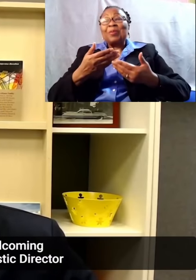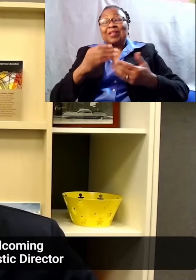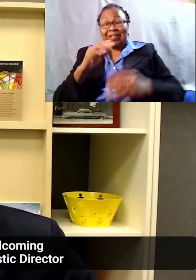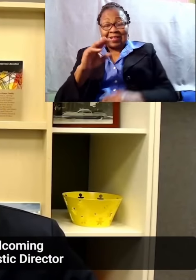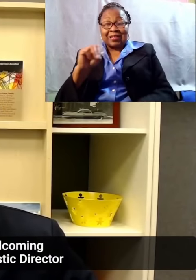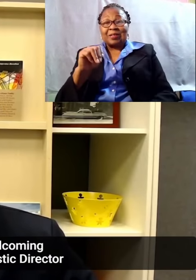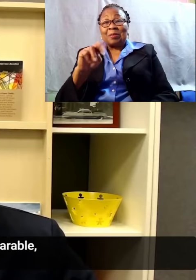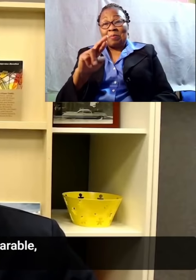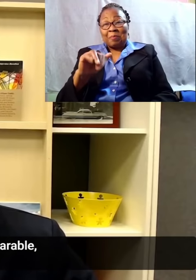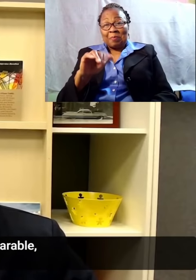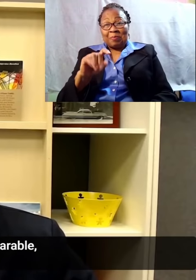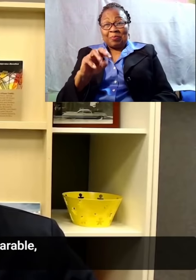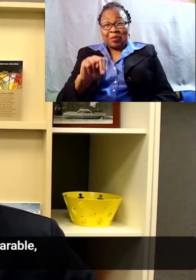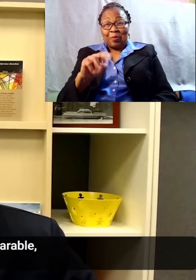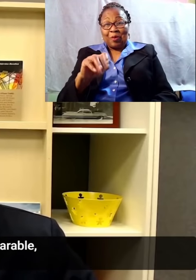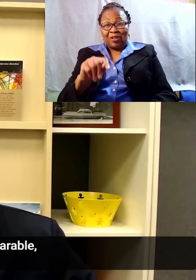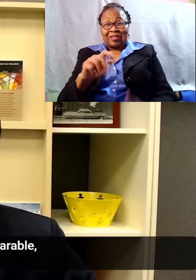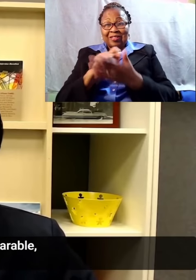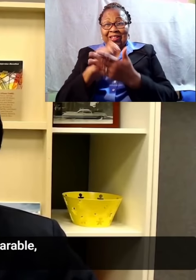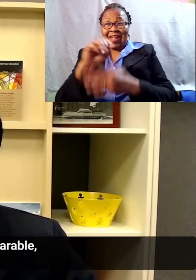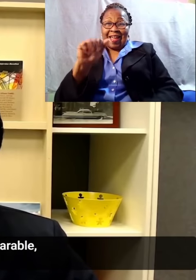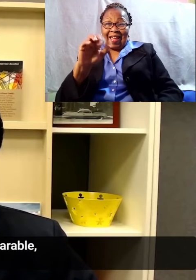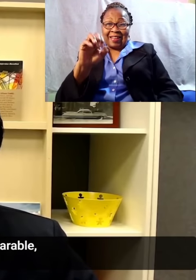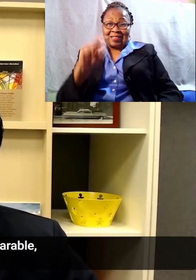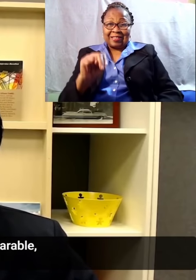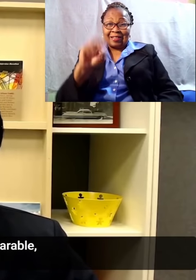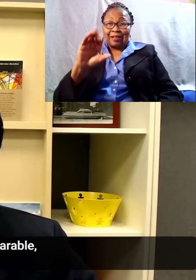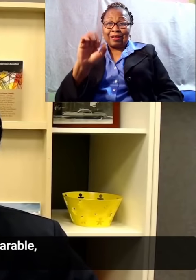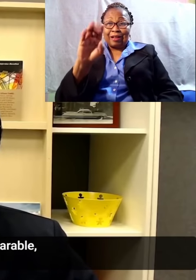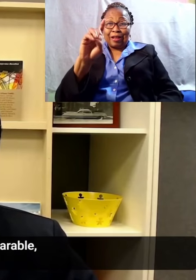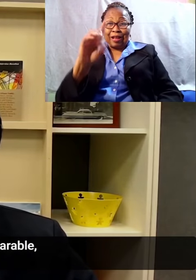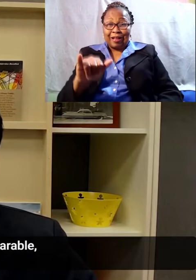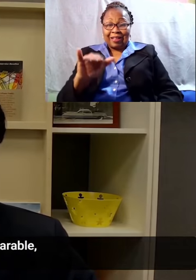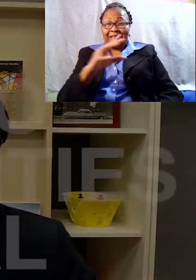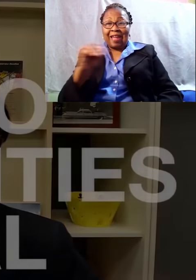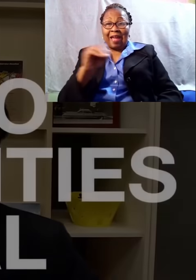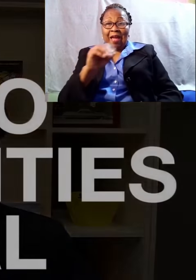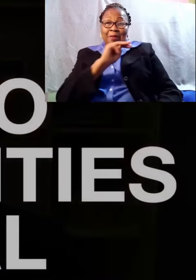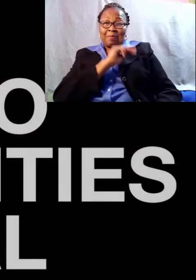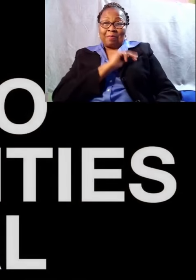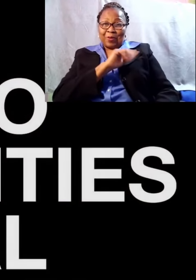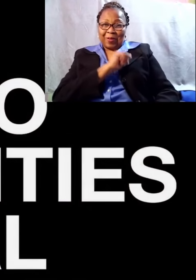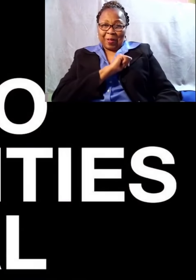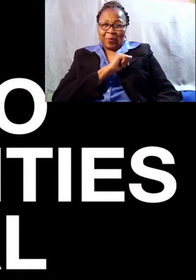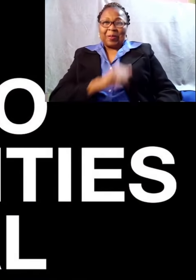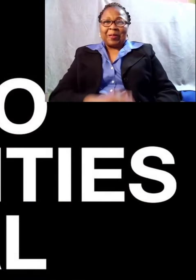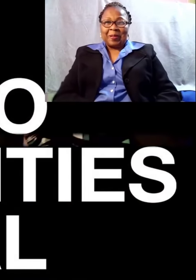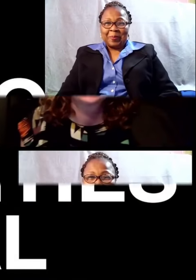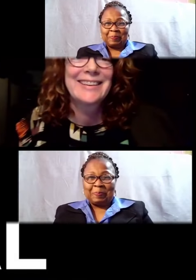artistic director, Alison Cuddy, and the incomparable Margaret Atwood.